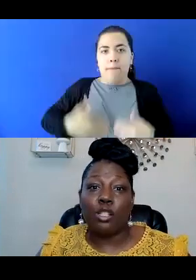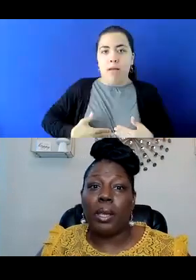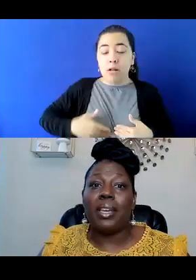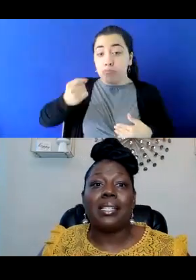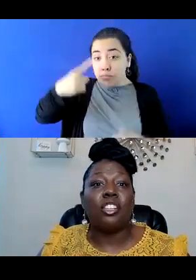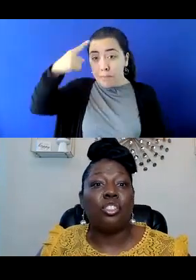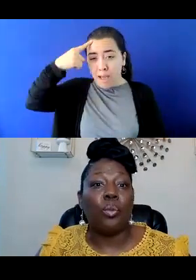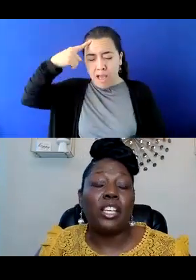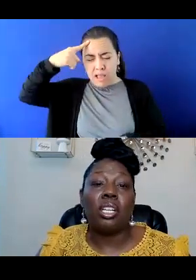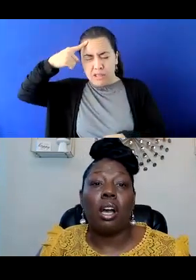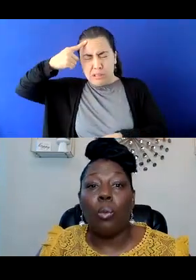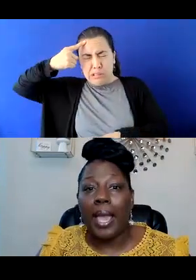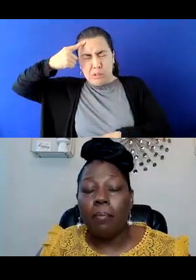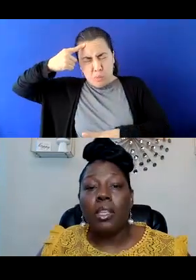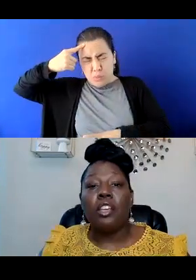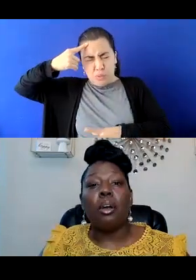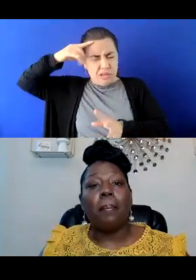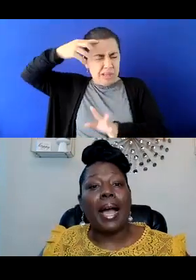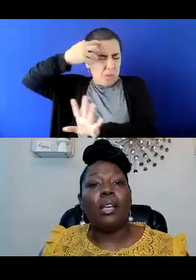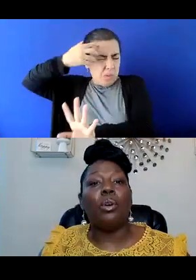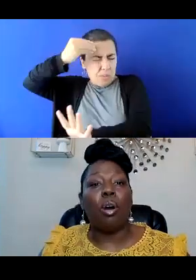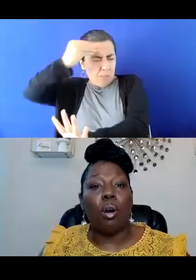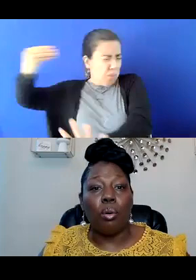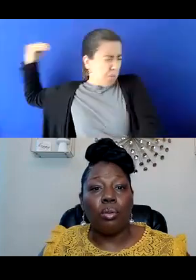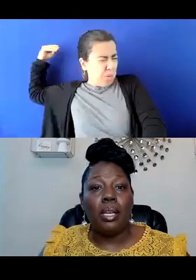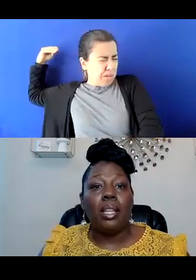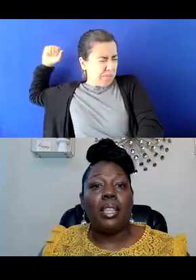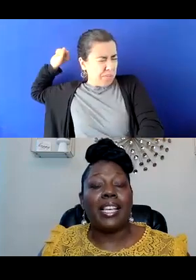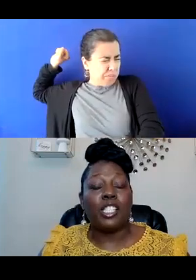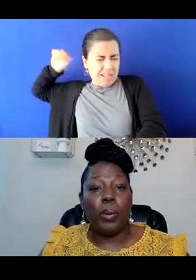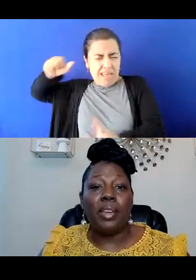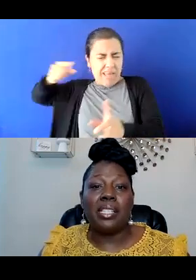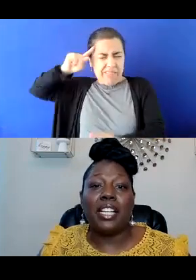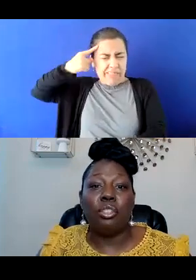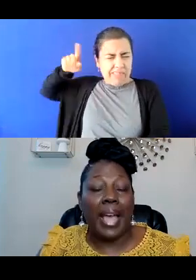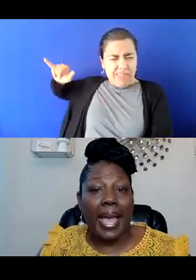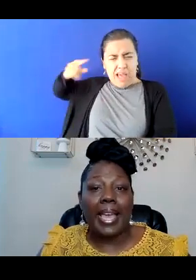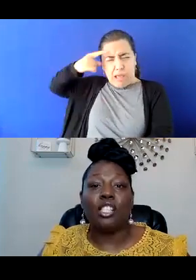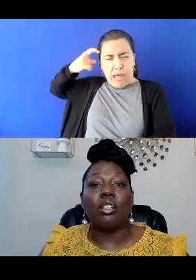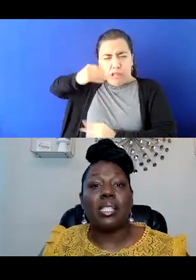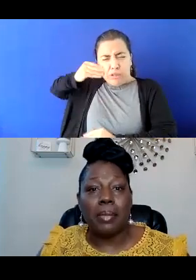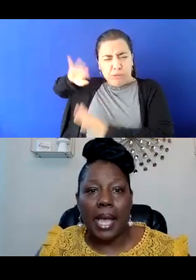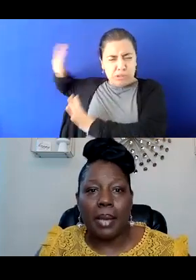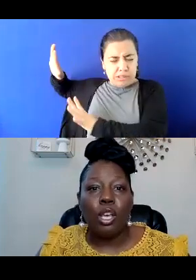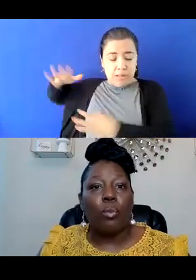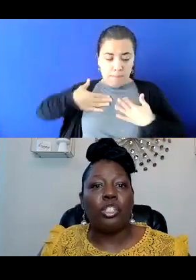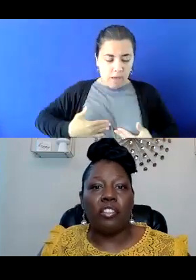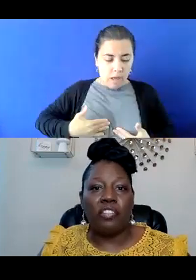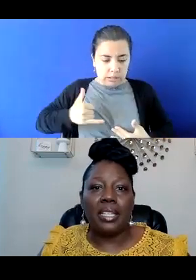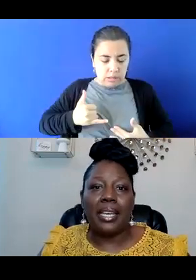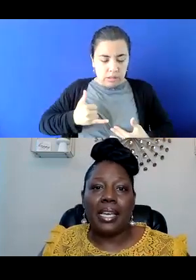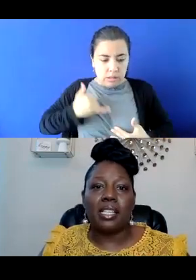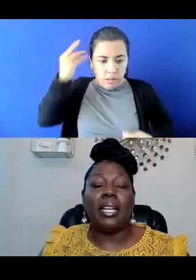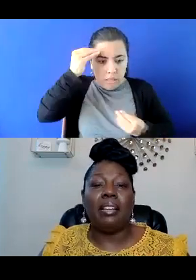traumatic experience situation away, your body will hold the experience that you've had. And so sometimes what